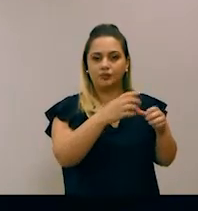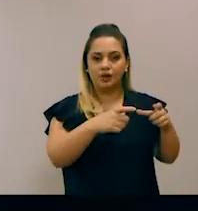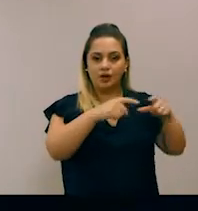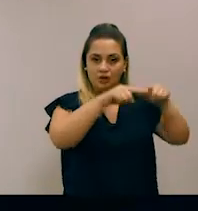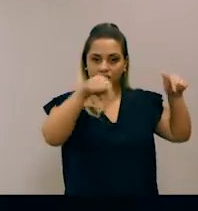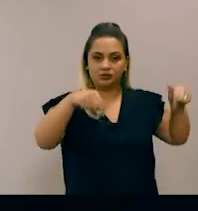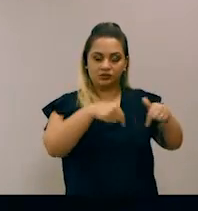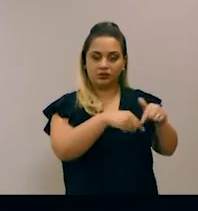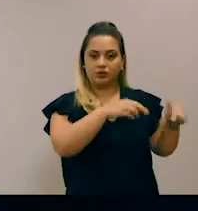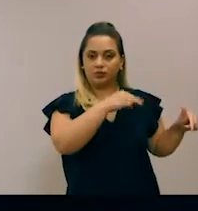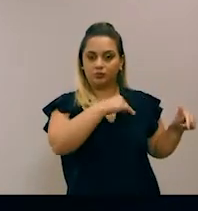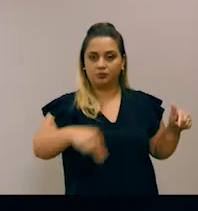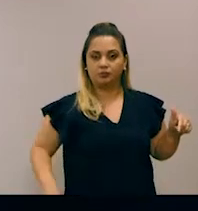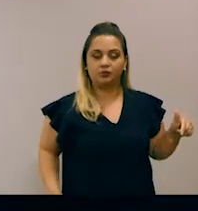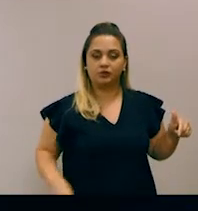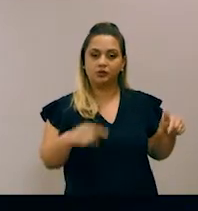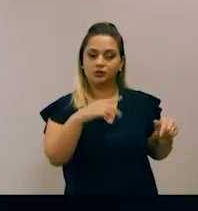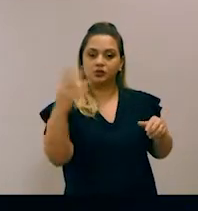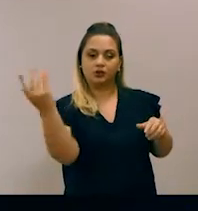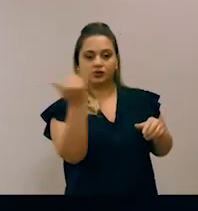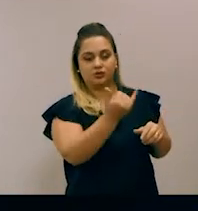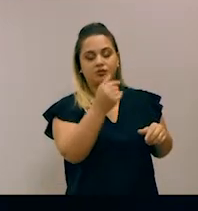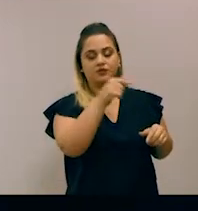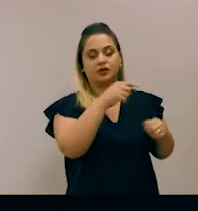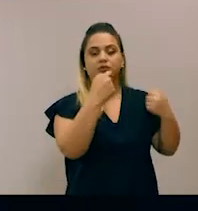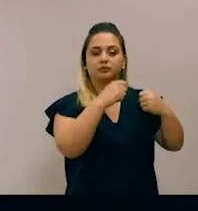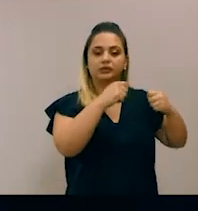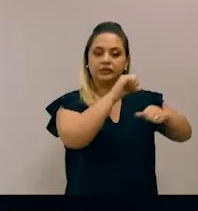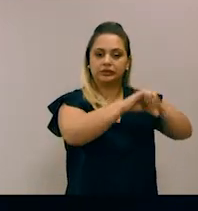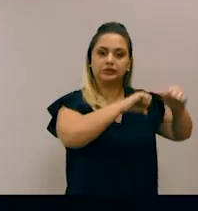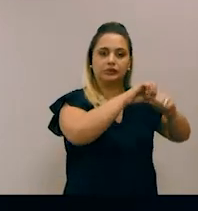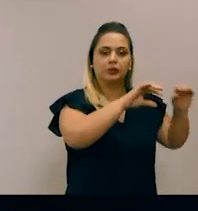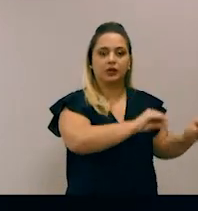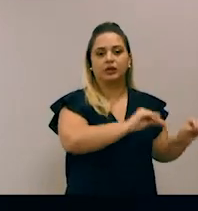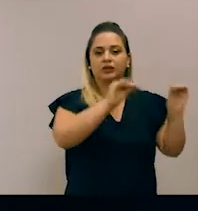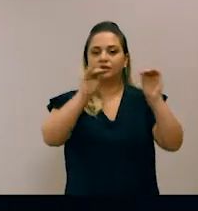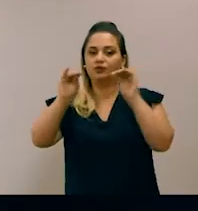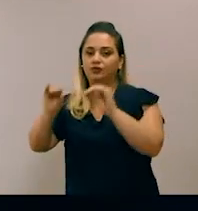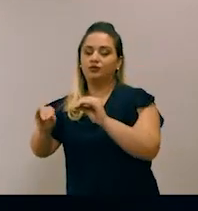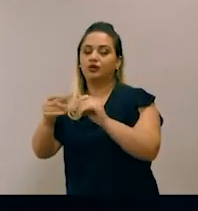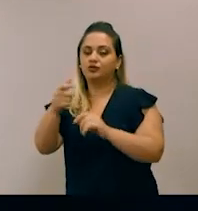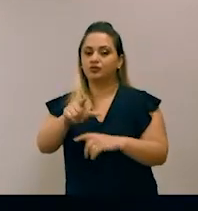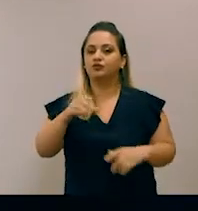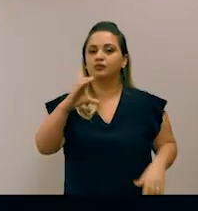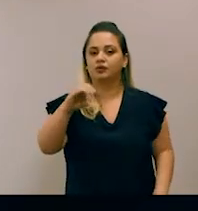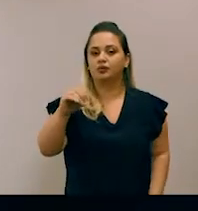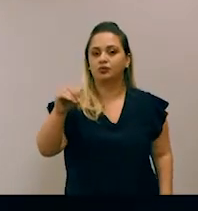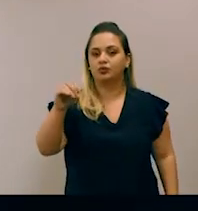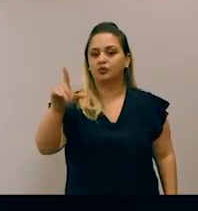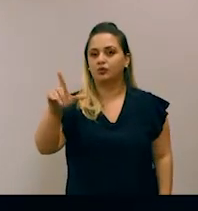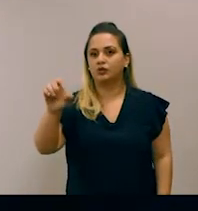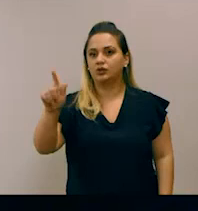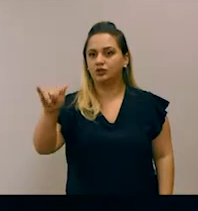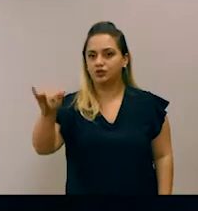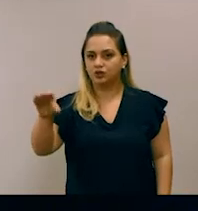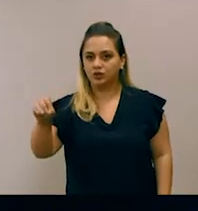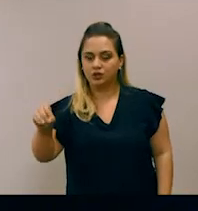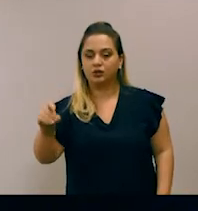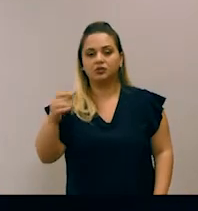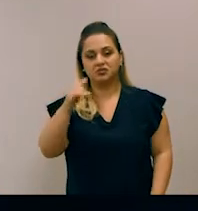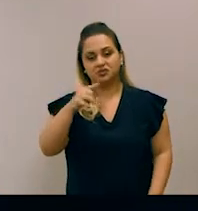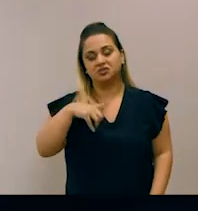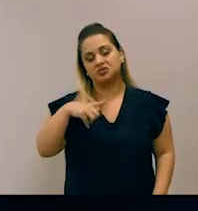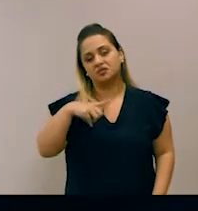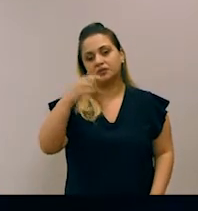correct it and send a new version to the collegiate. And then another analysis done again. If everything